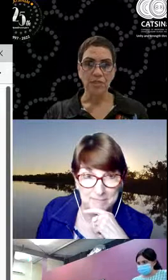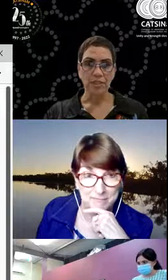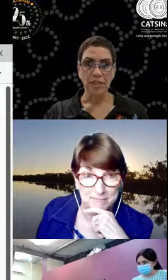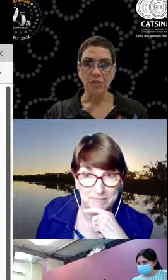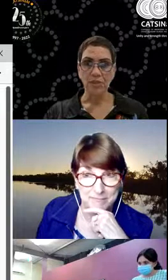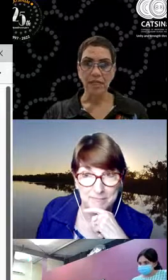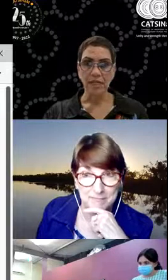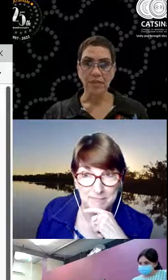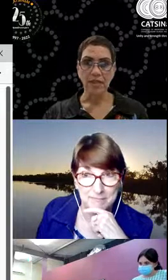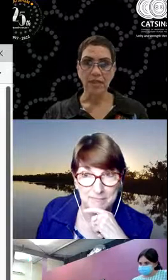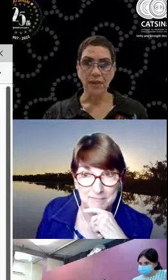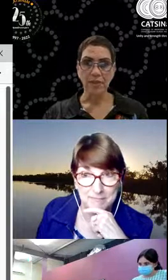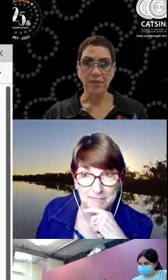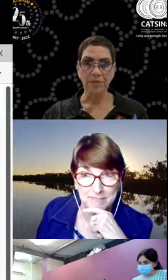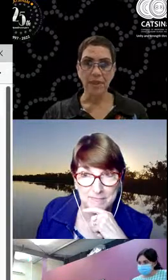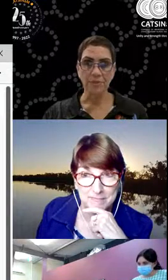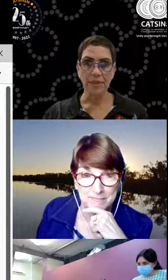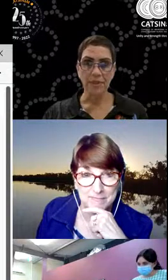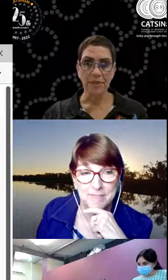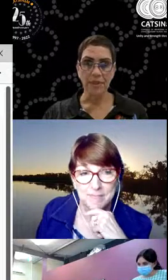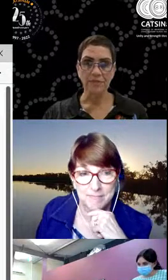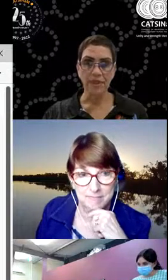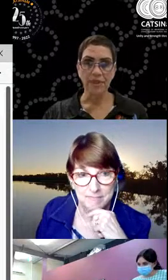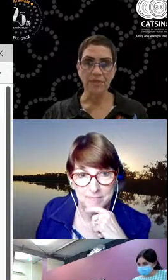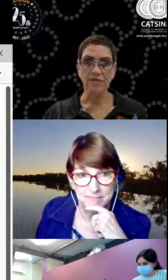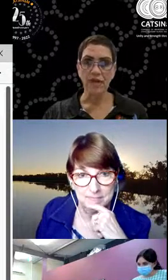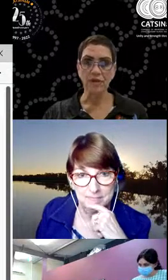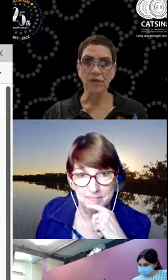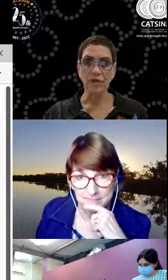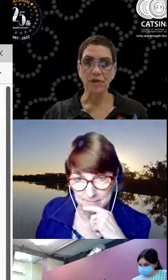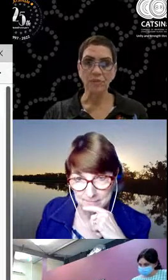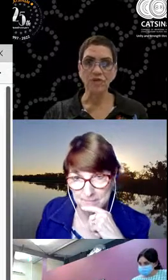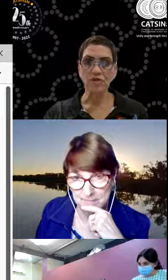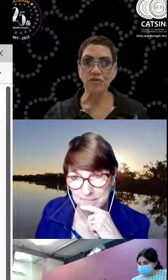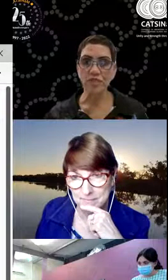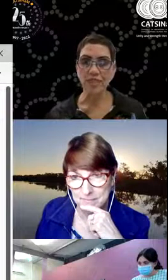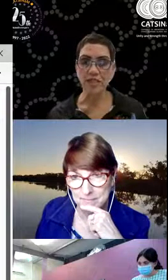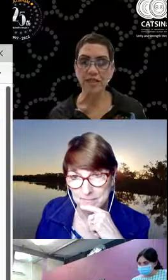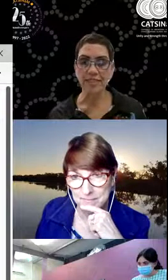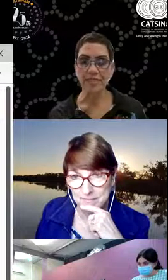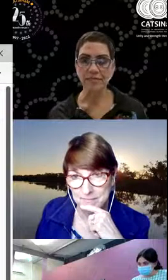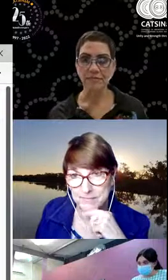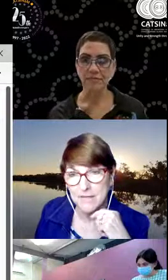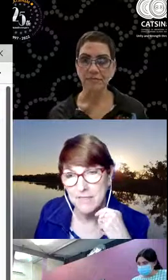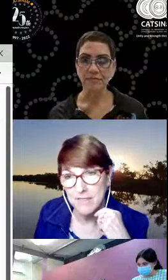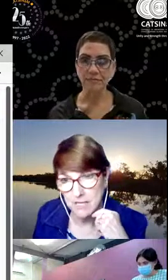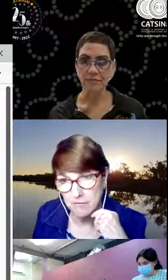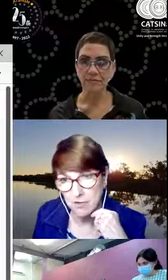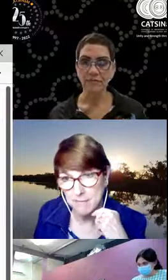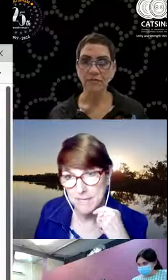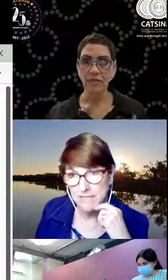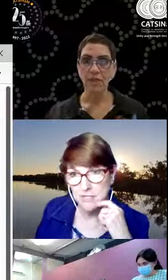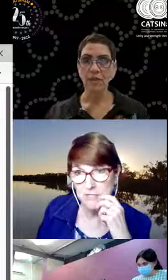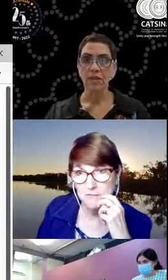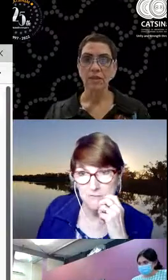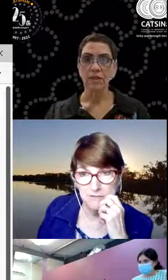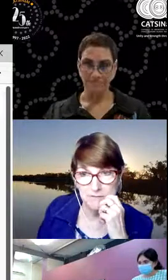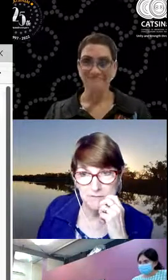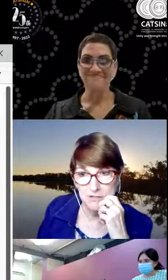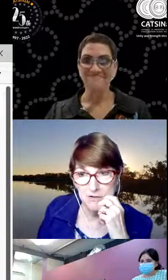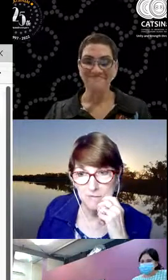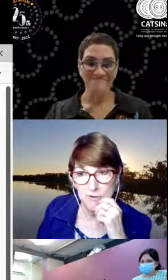Good. Anna, do you want to go to plan B? I'm happy to make both of these videos available and I'll move through to the slides. Thank you very